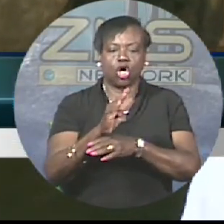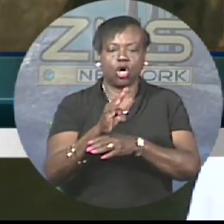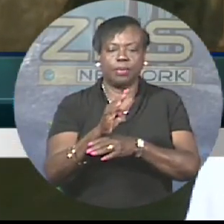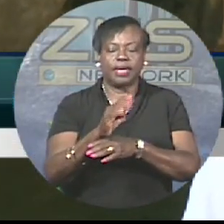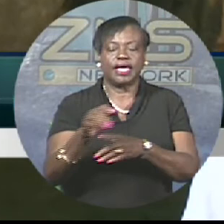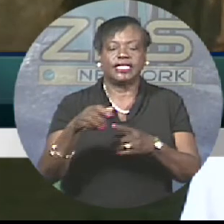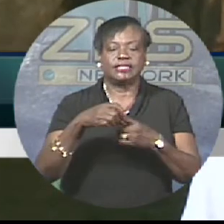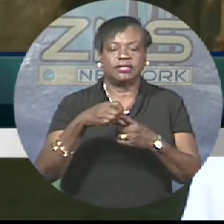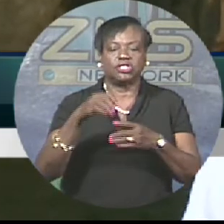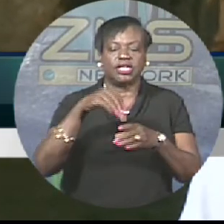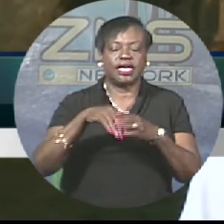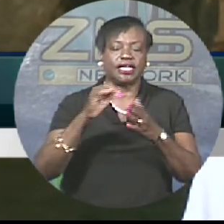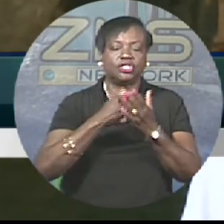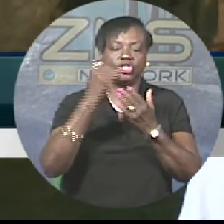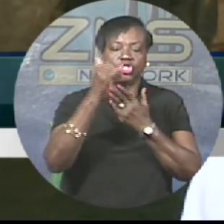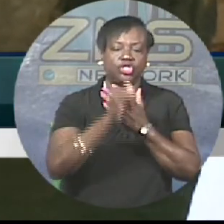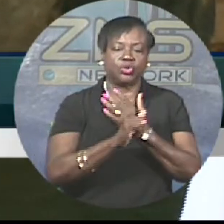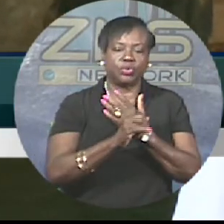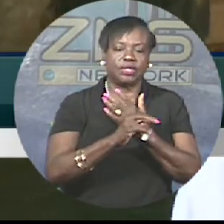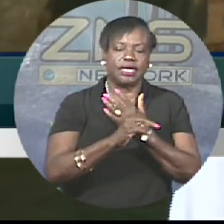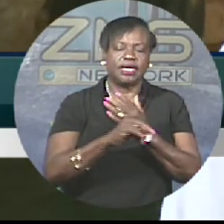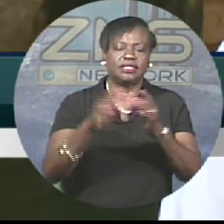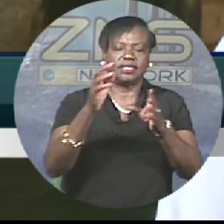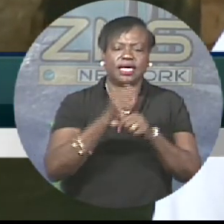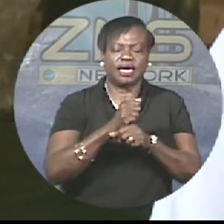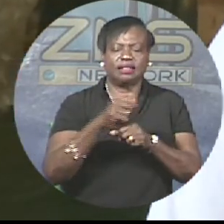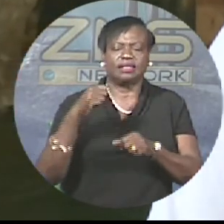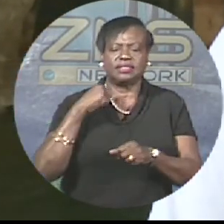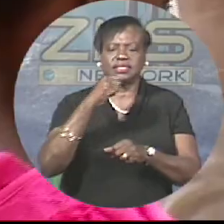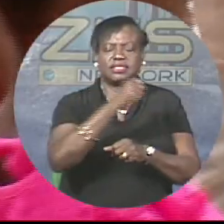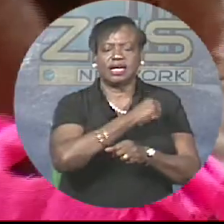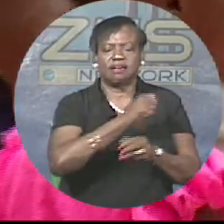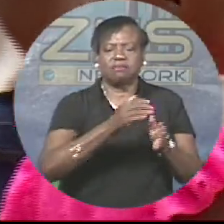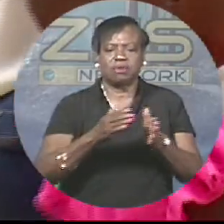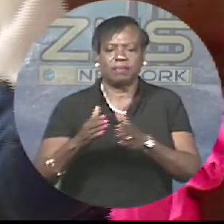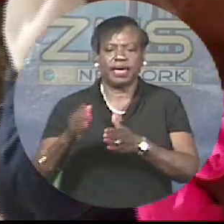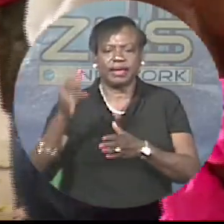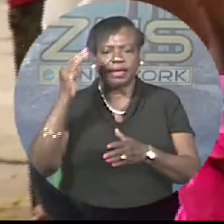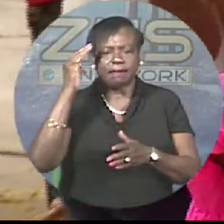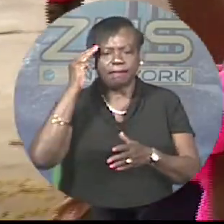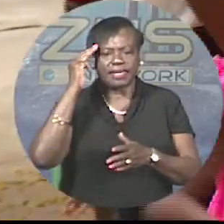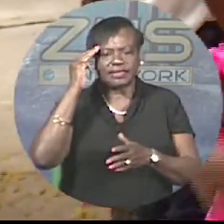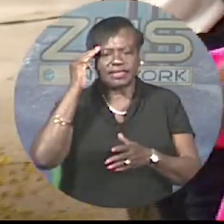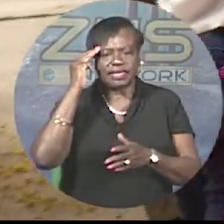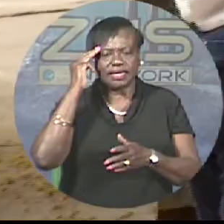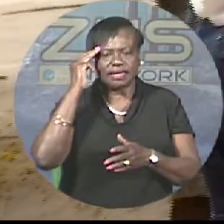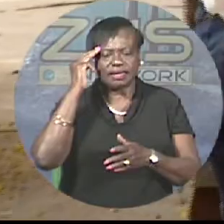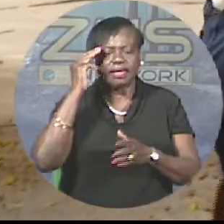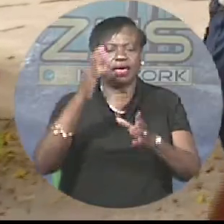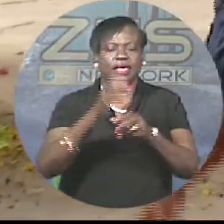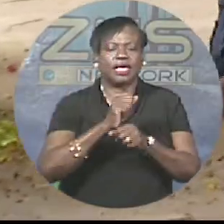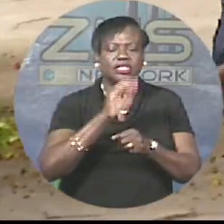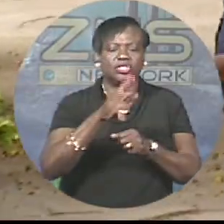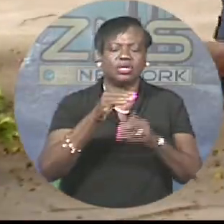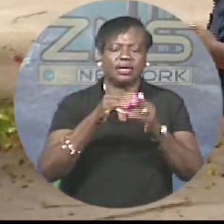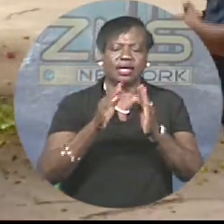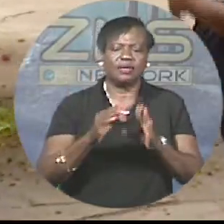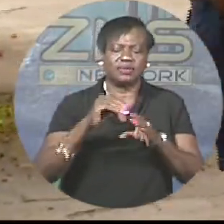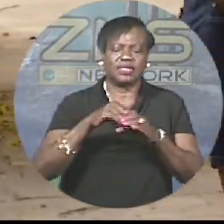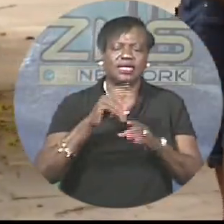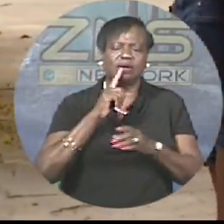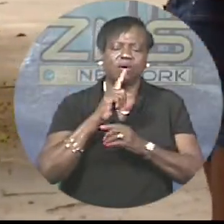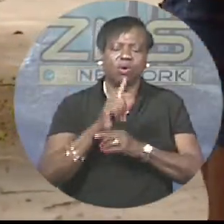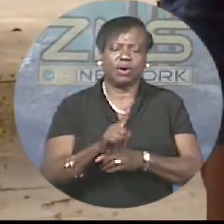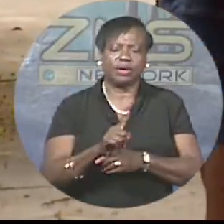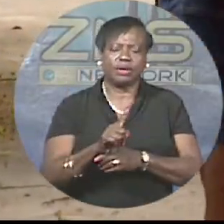June, is to actually get the staff prepared mentally in terms of, hey, get your house in order. Make sure